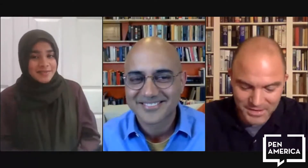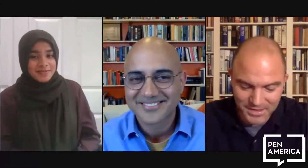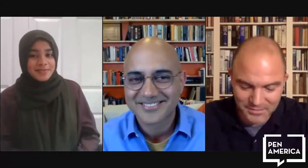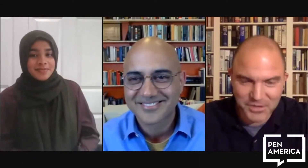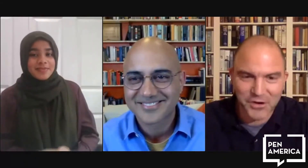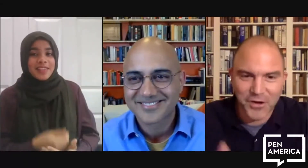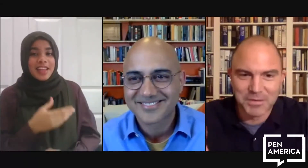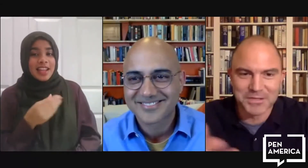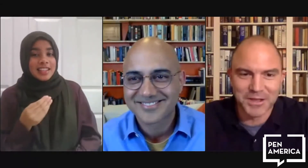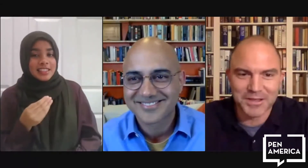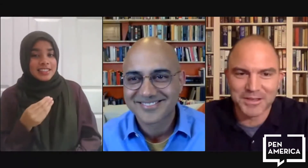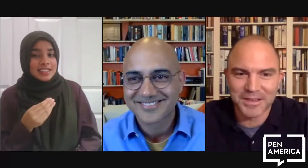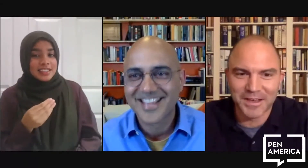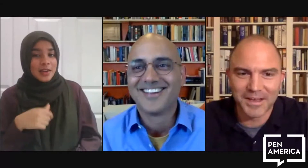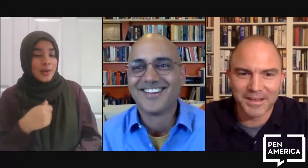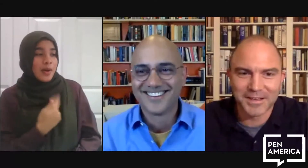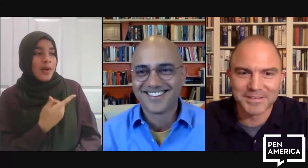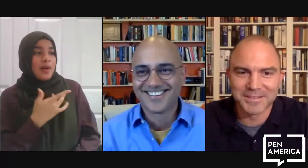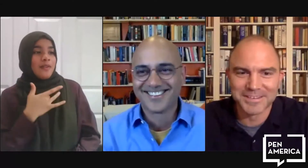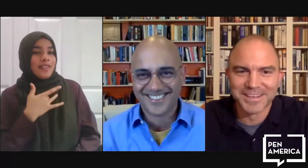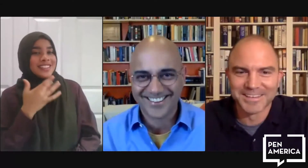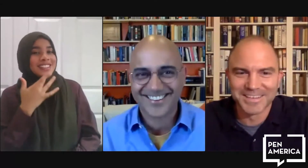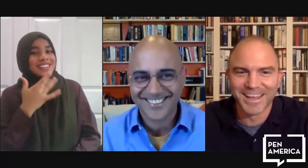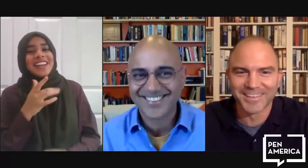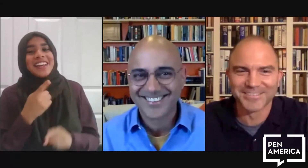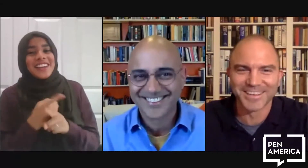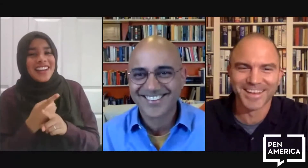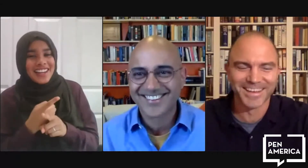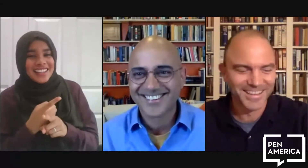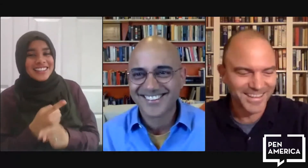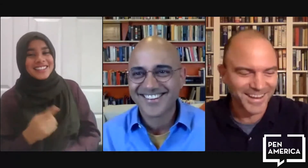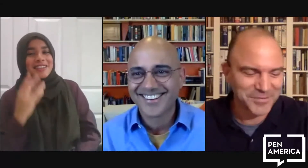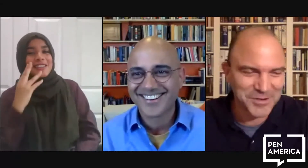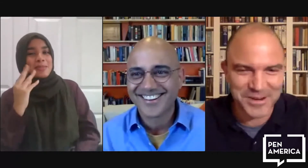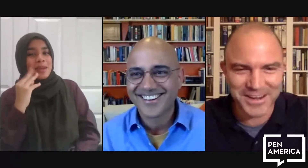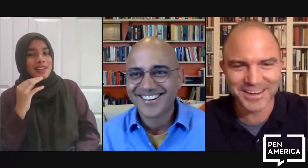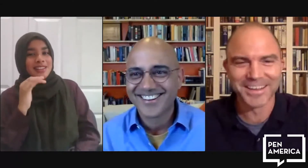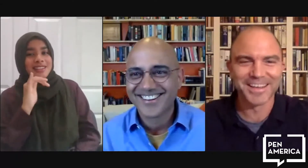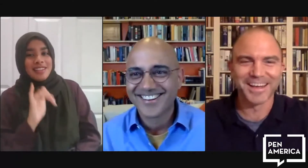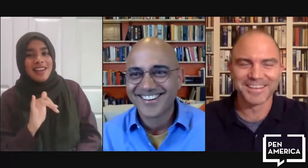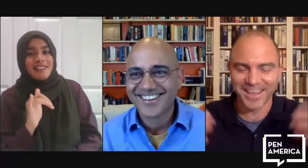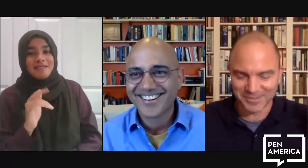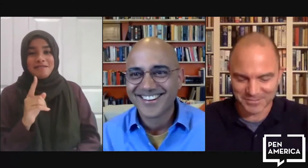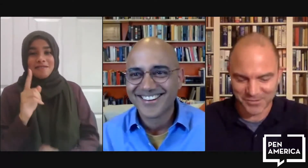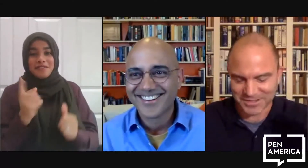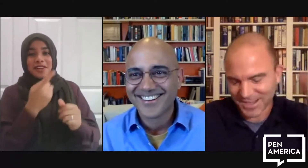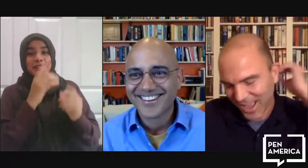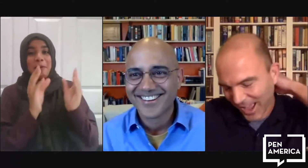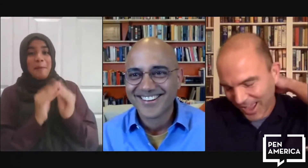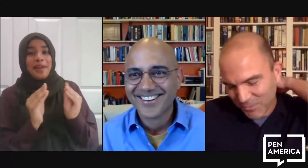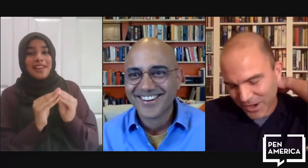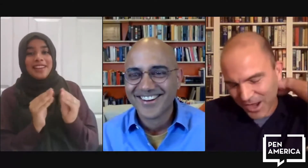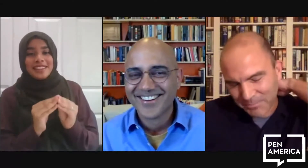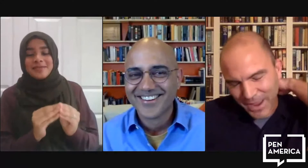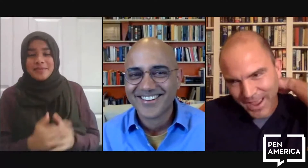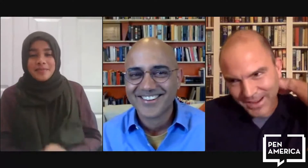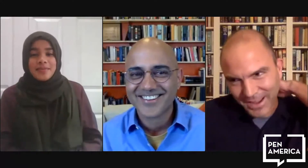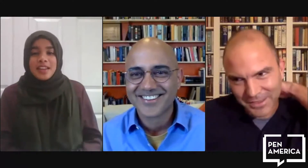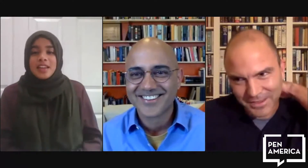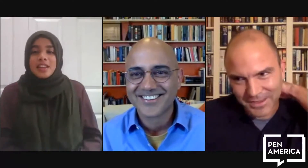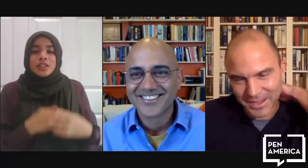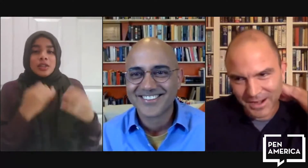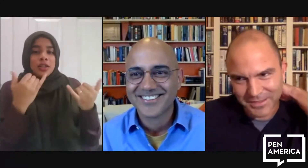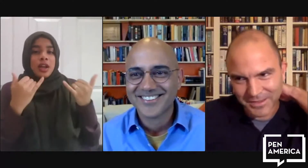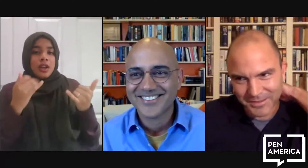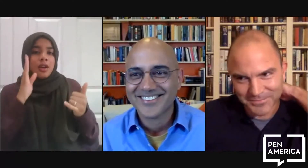And we could all be so lucky to have our first reading dealt with for us. And we're going to unpack, I